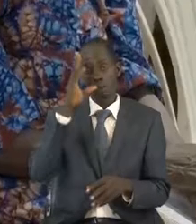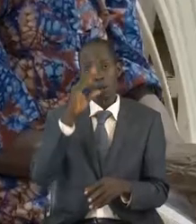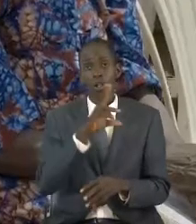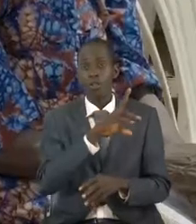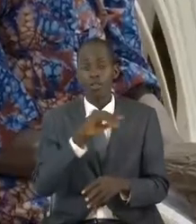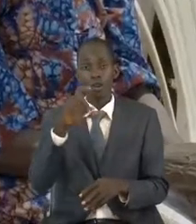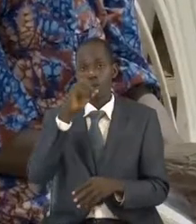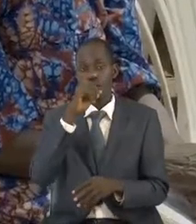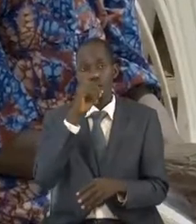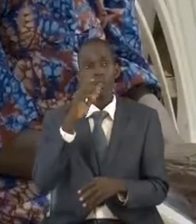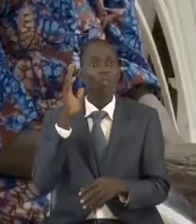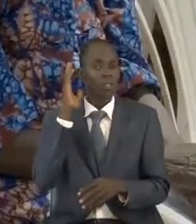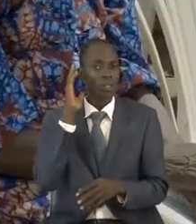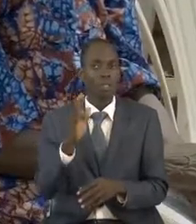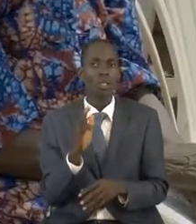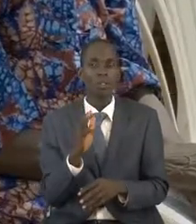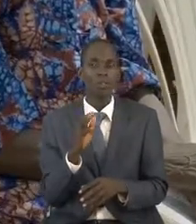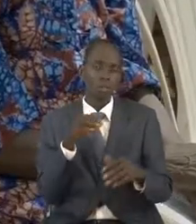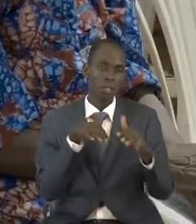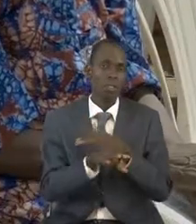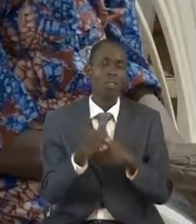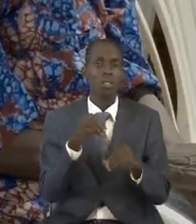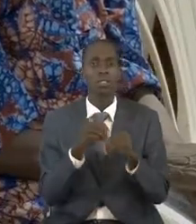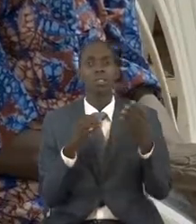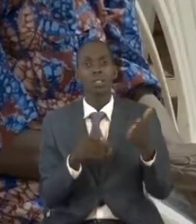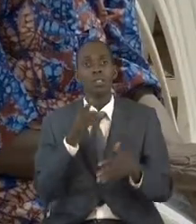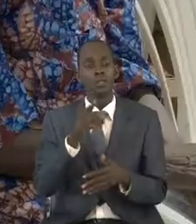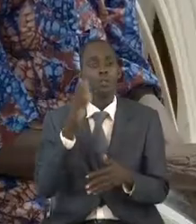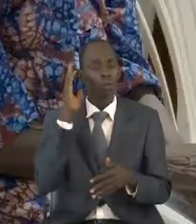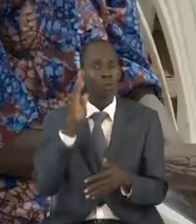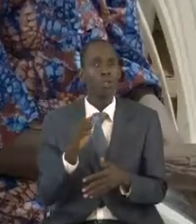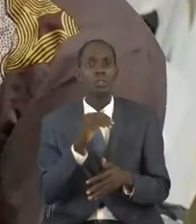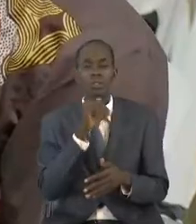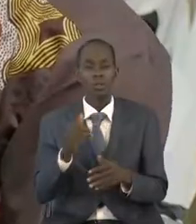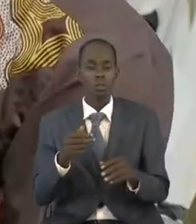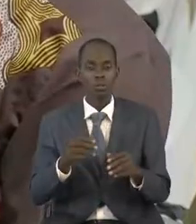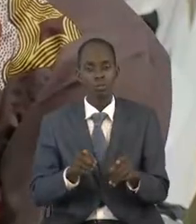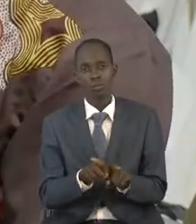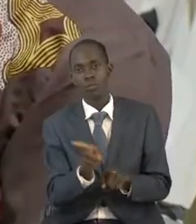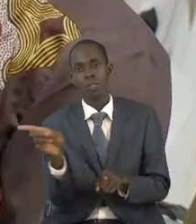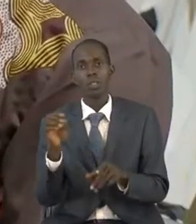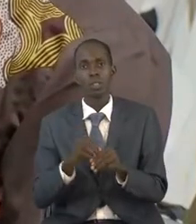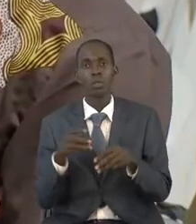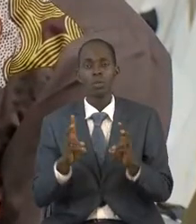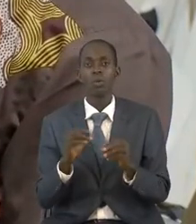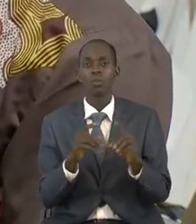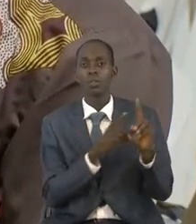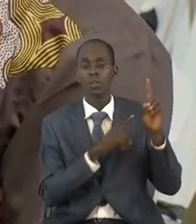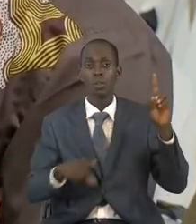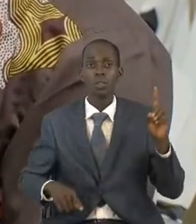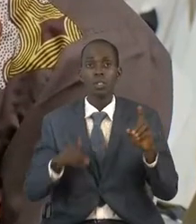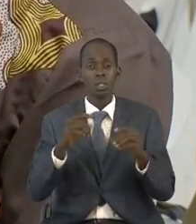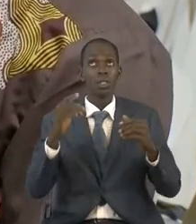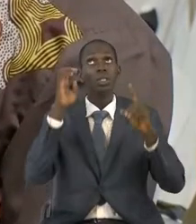not err therein. You will not err in the way of God. You have put your feet on